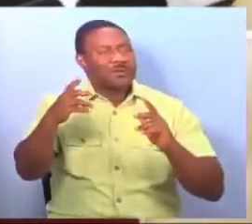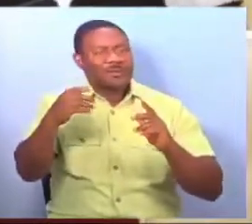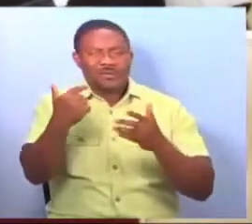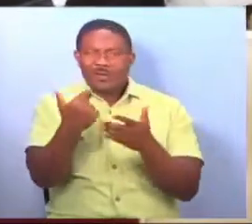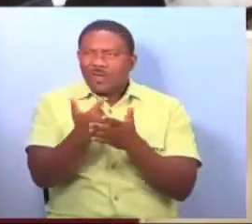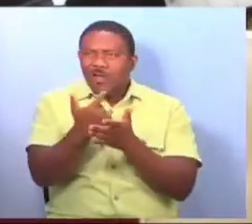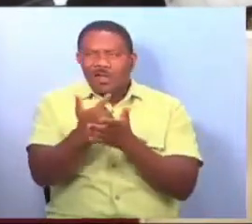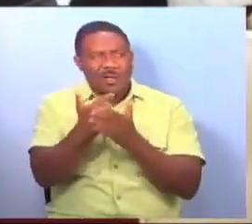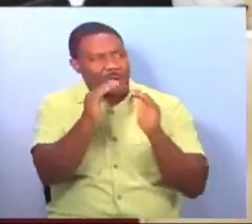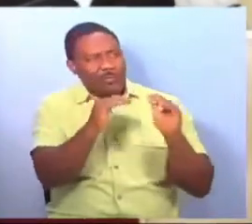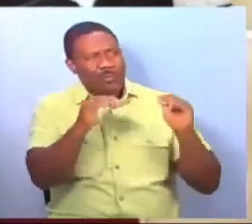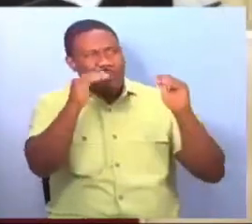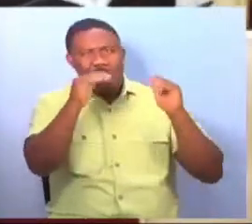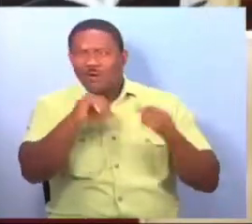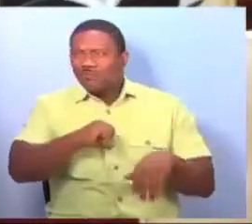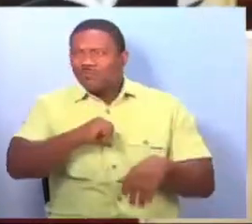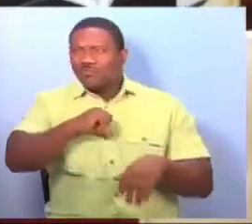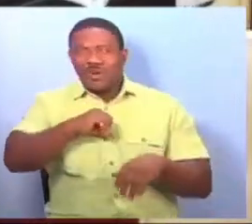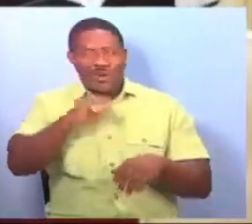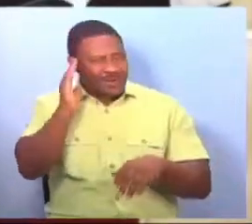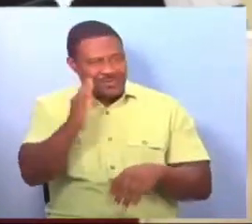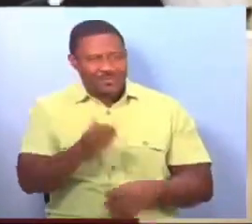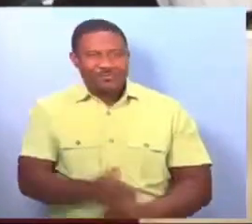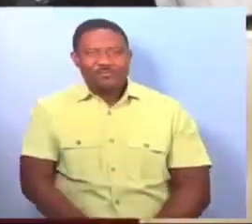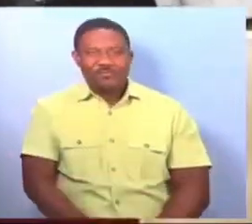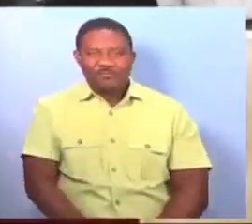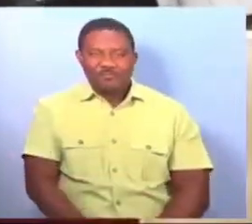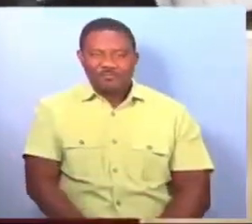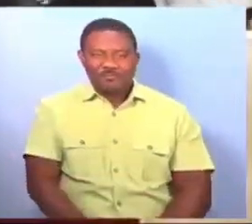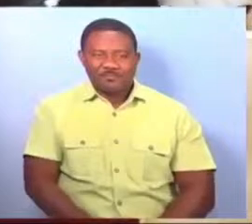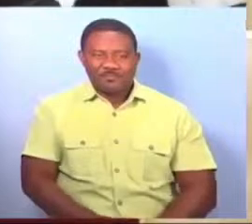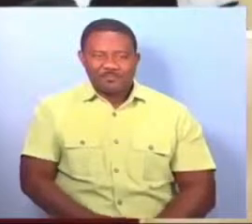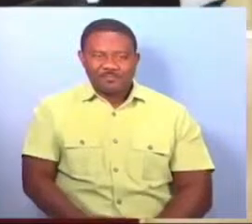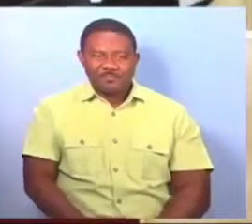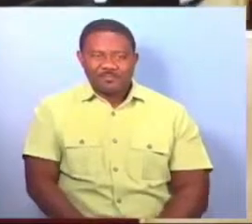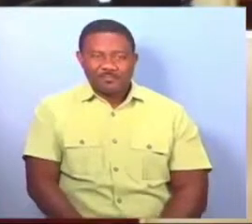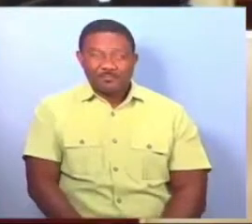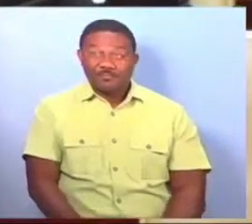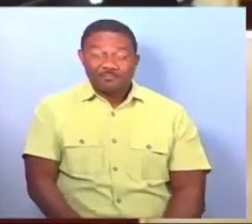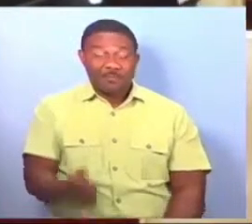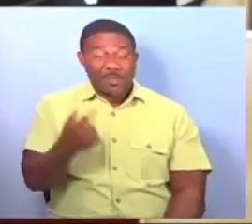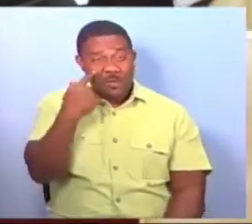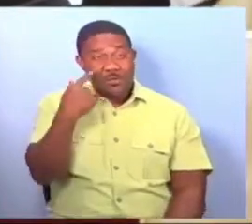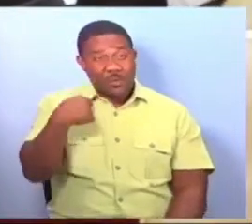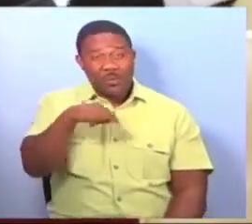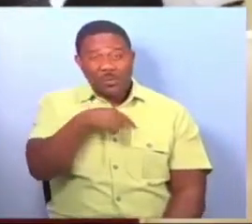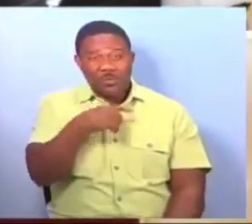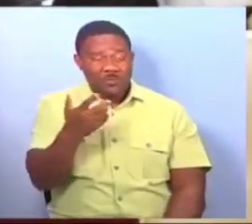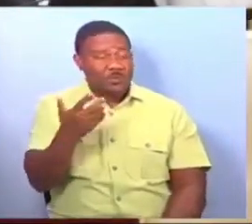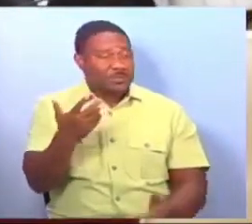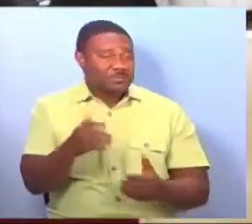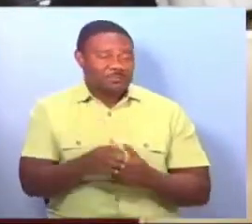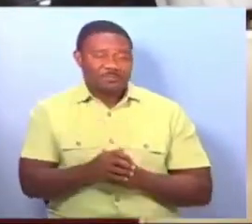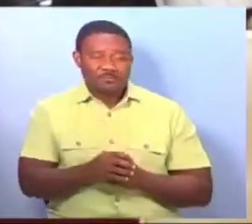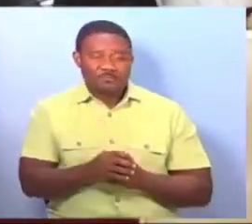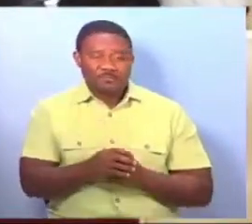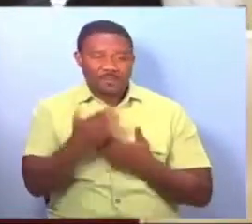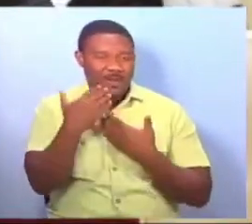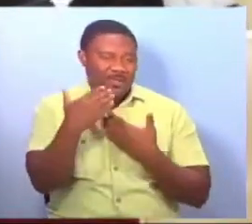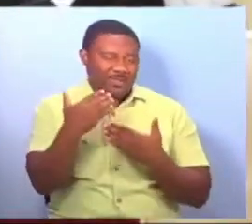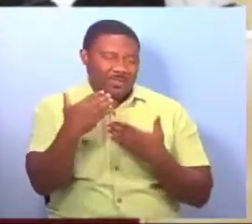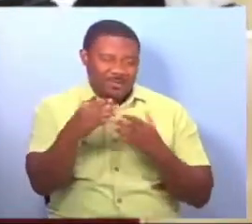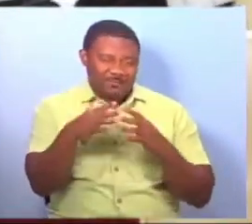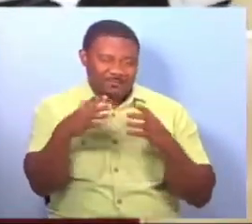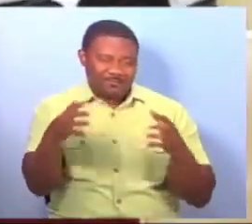to shine for the rest of the world to see where we are as a country. I thank you so much